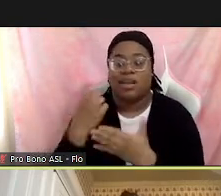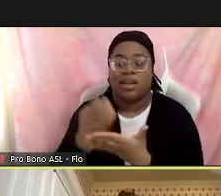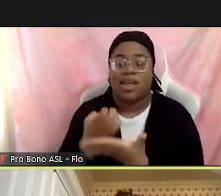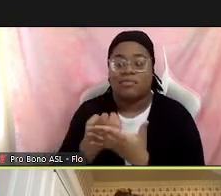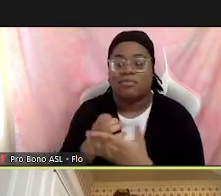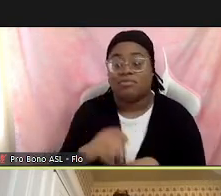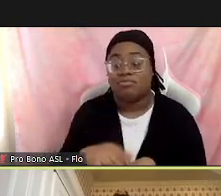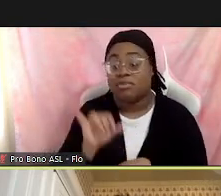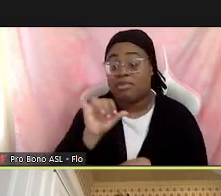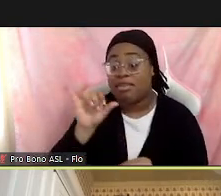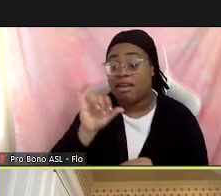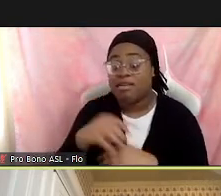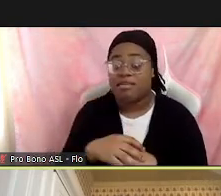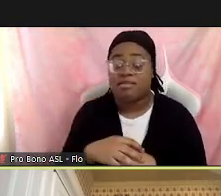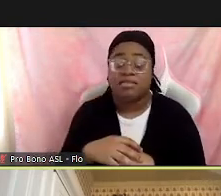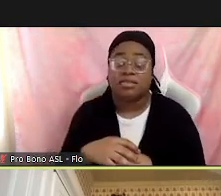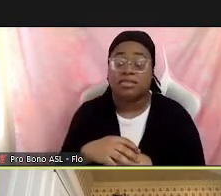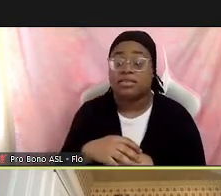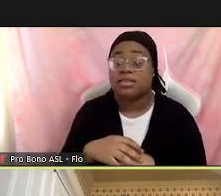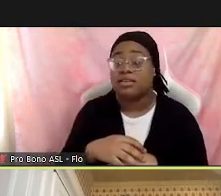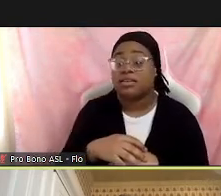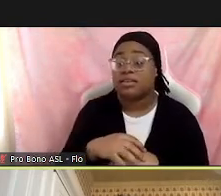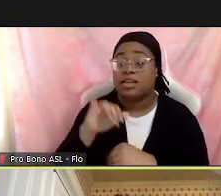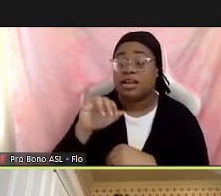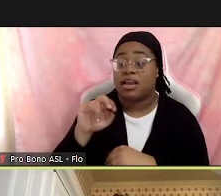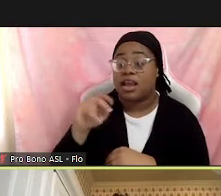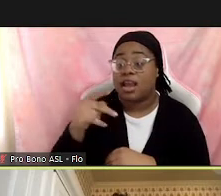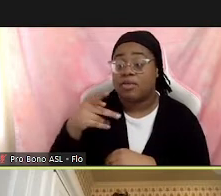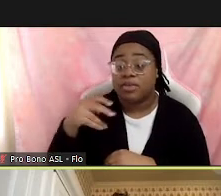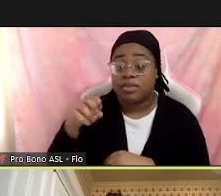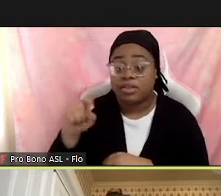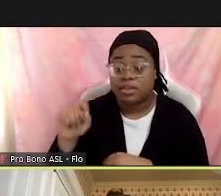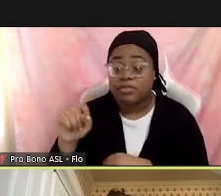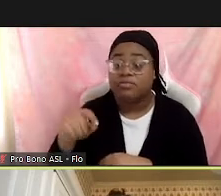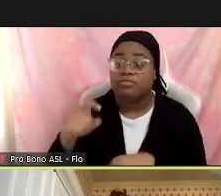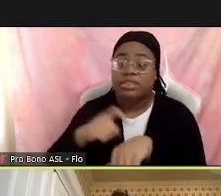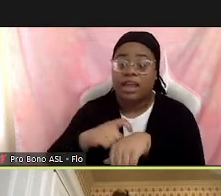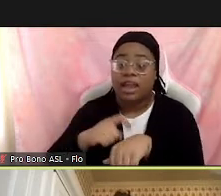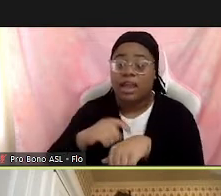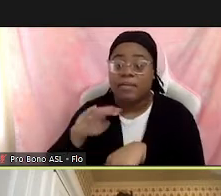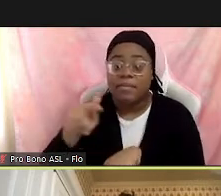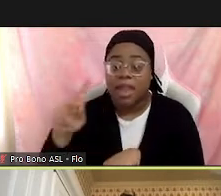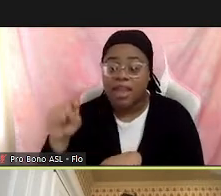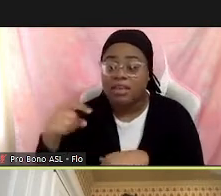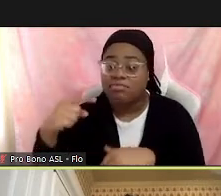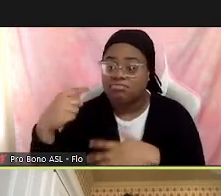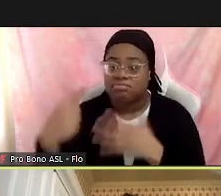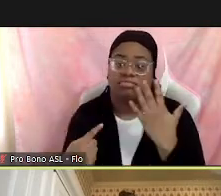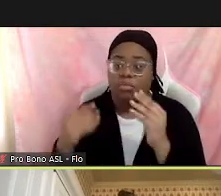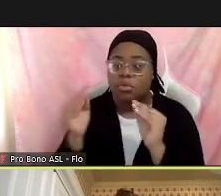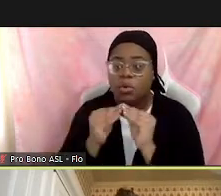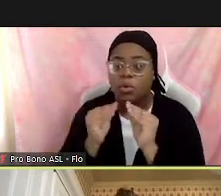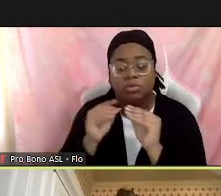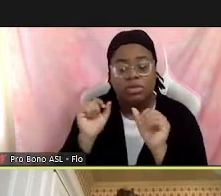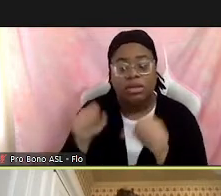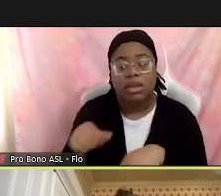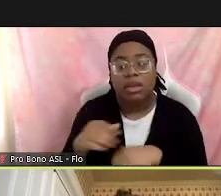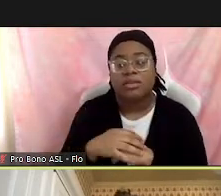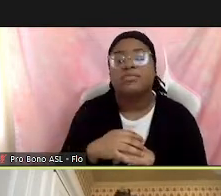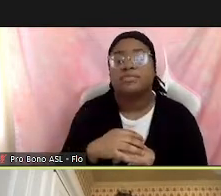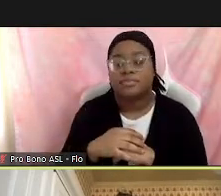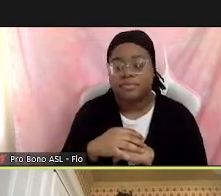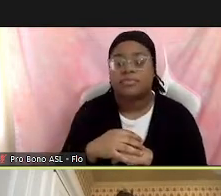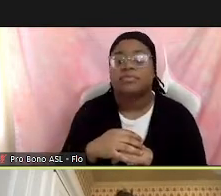like cooperatives and land trusts and time banks and so many more. And there they also